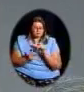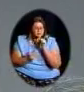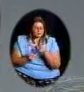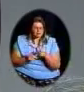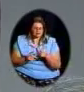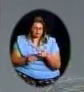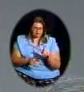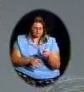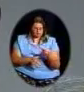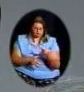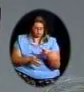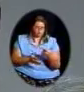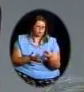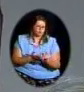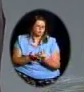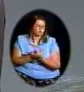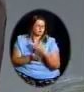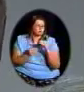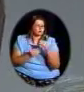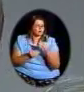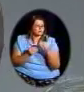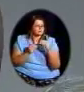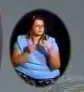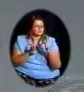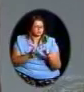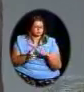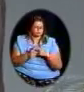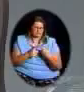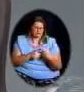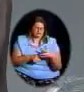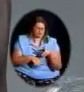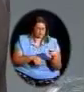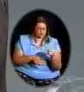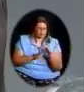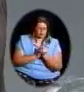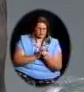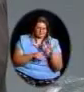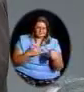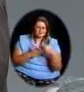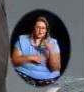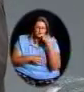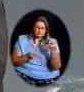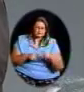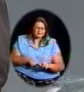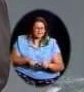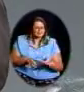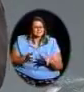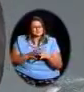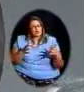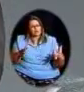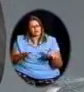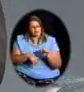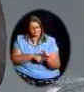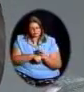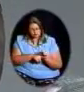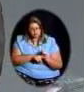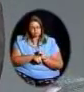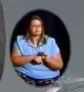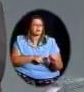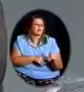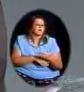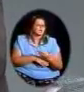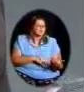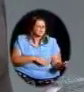room and, you know, in 30 minutes get them all going in a new path. It takes a lot. It takes a lot of staff training, resources,